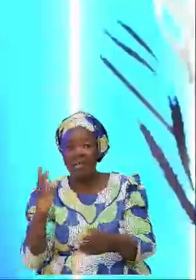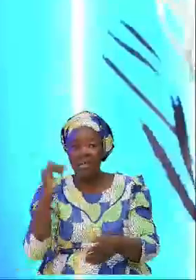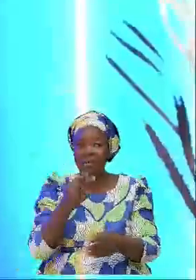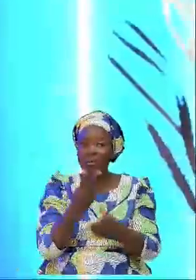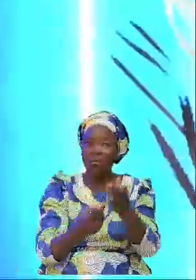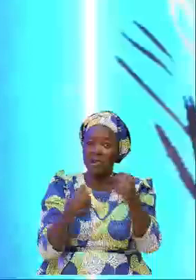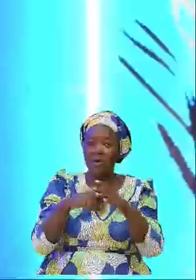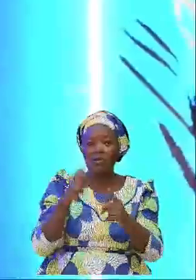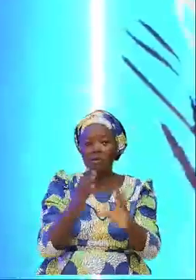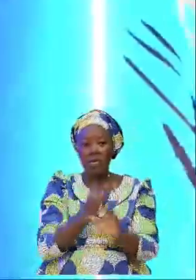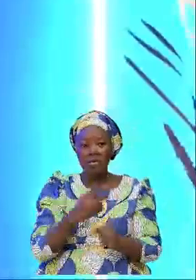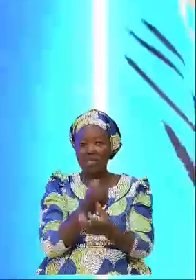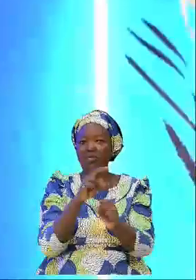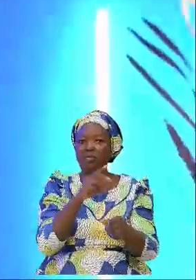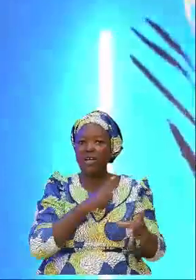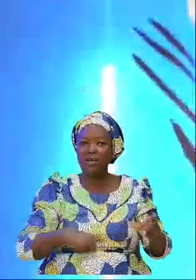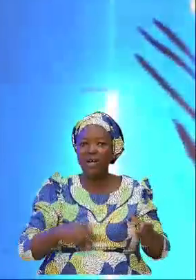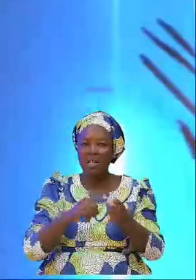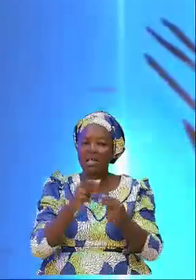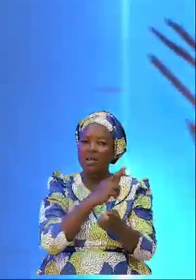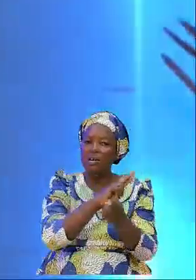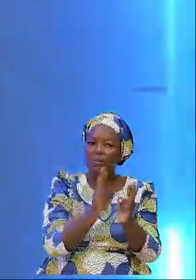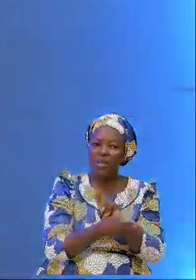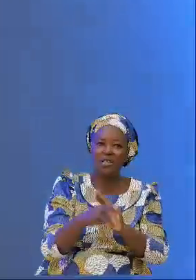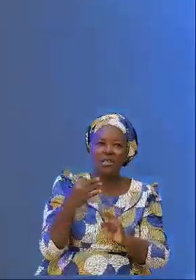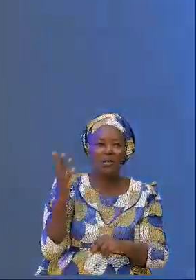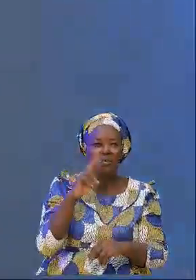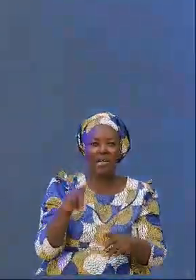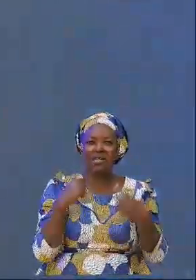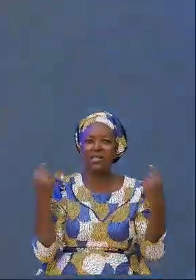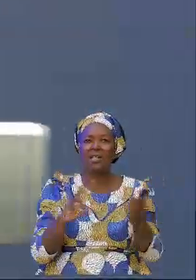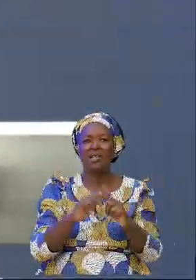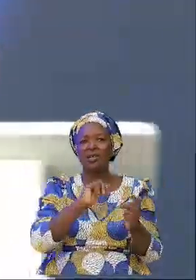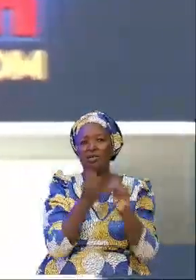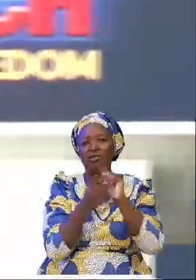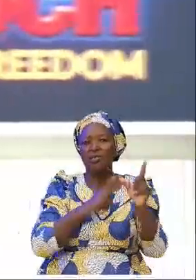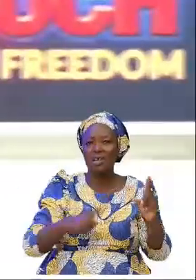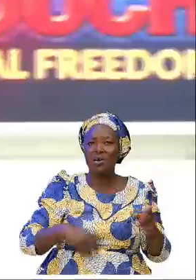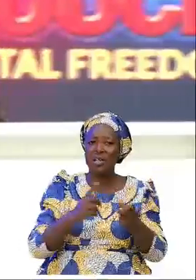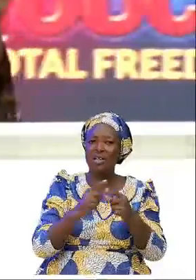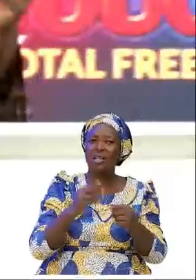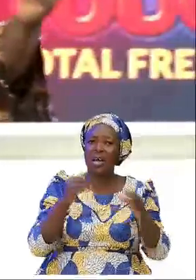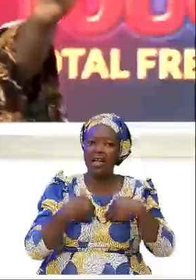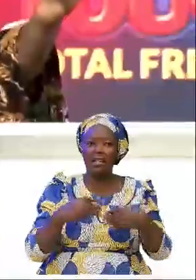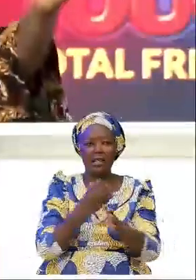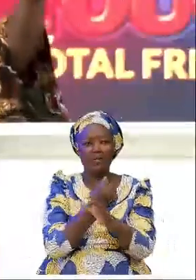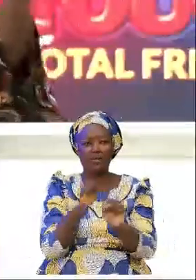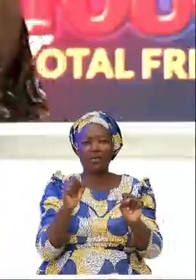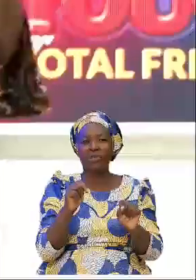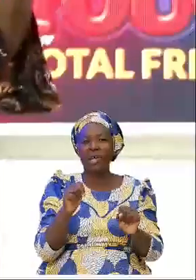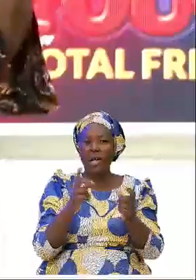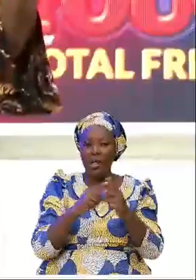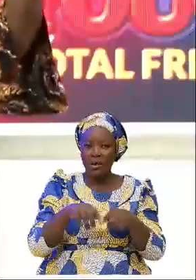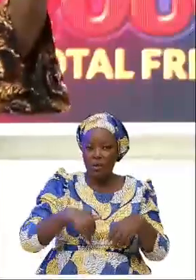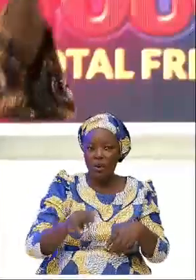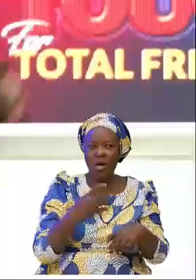one was there. Came out to receive the salvation of the Lord. And then they repented of their sins and they turned